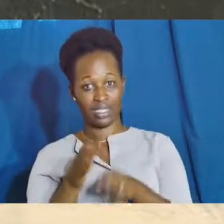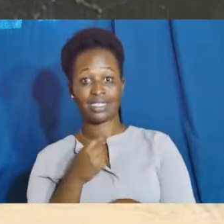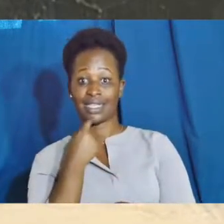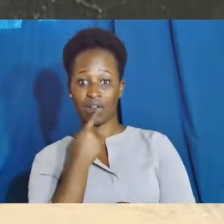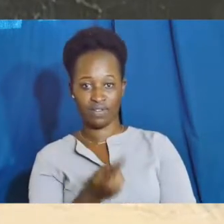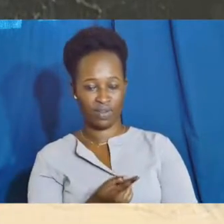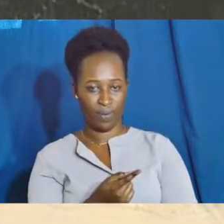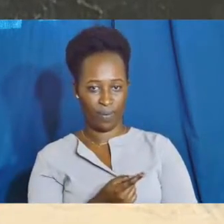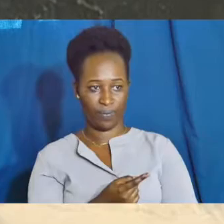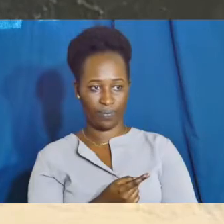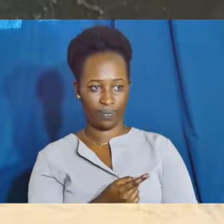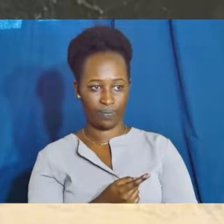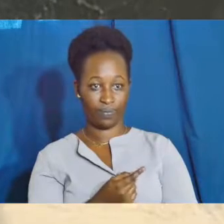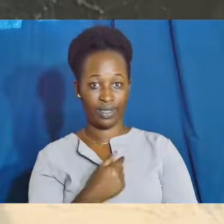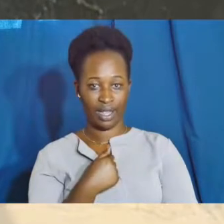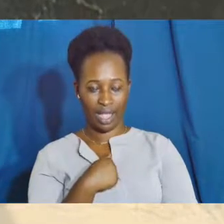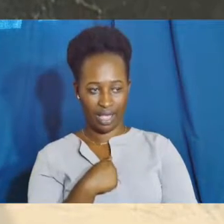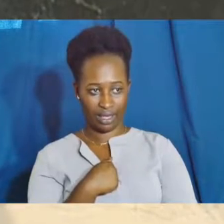said, I